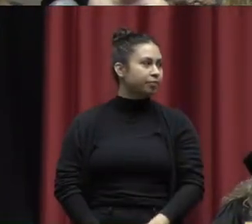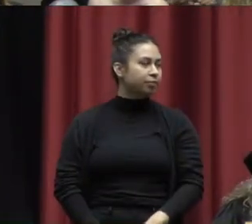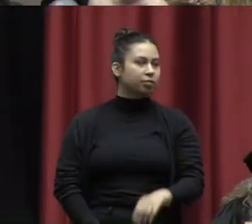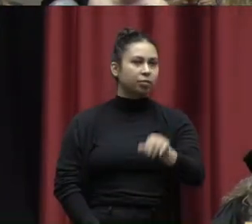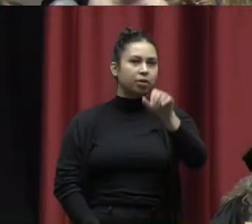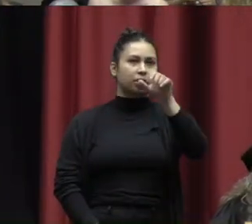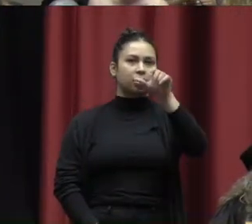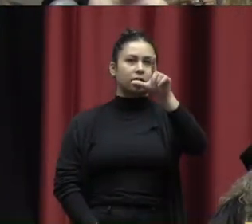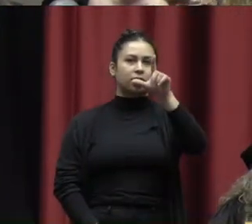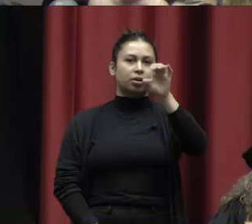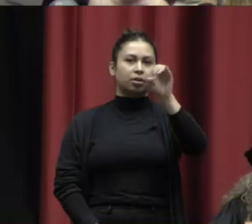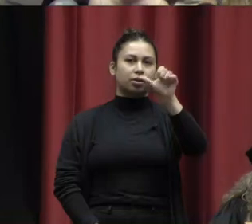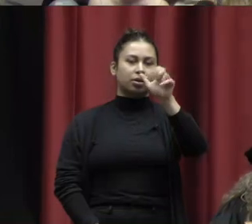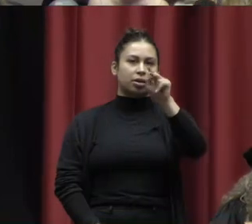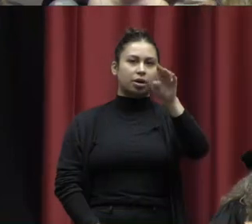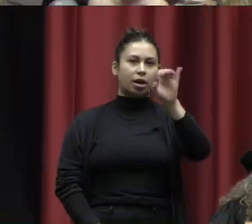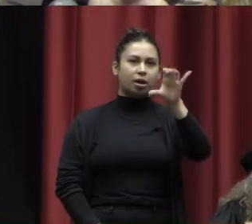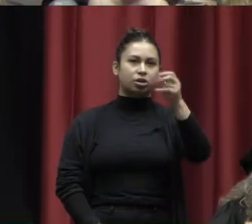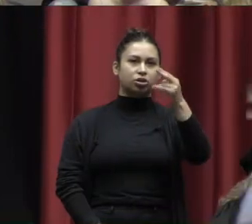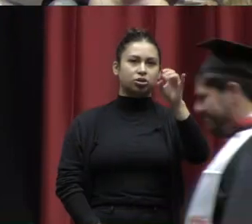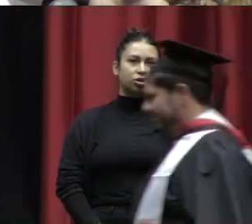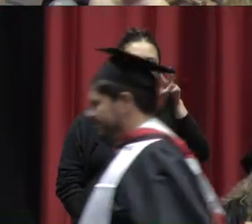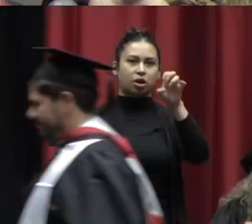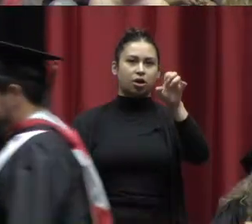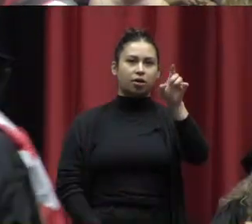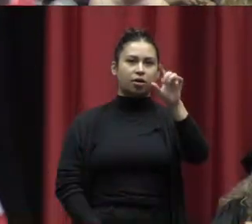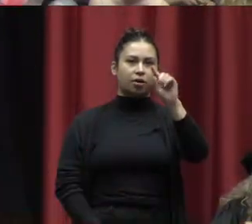Leanne Chavez.